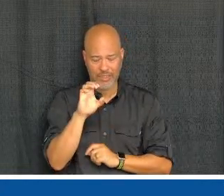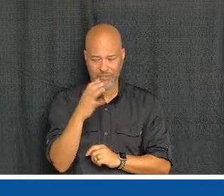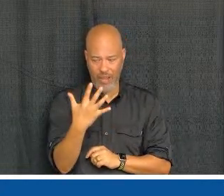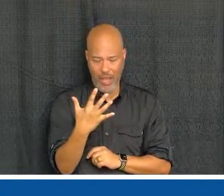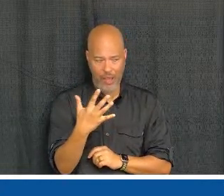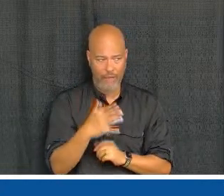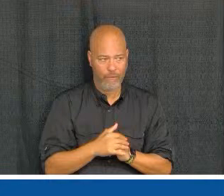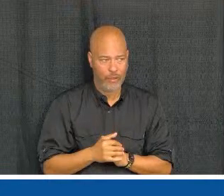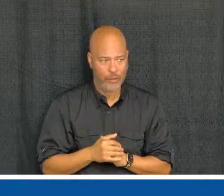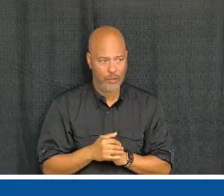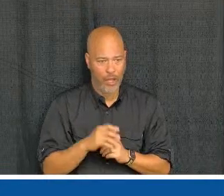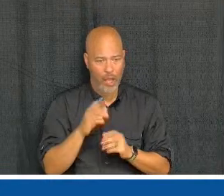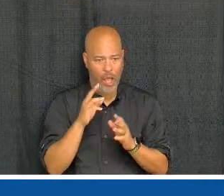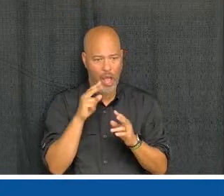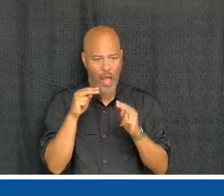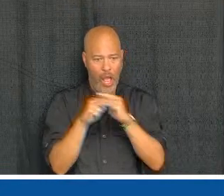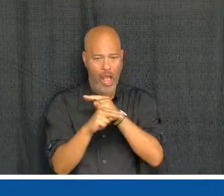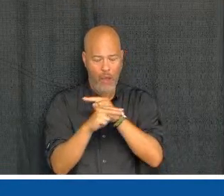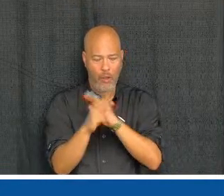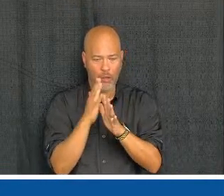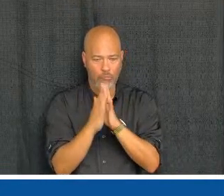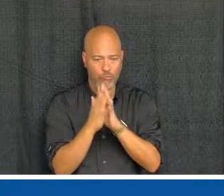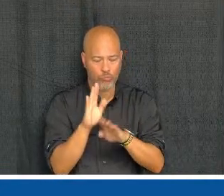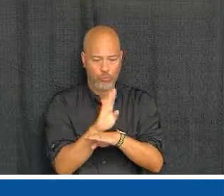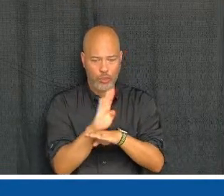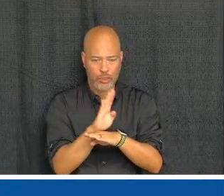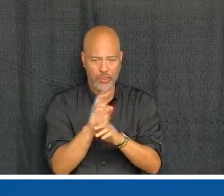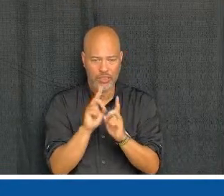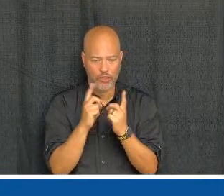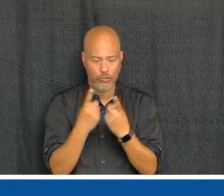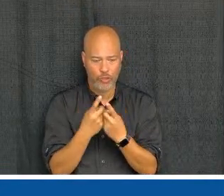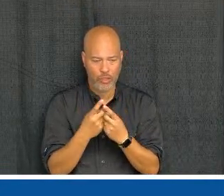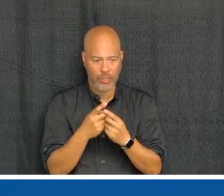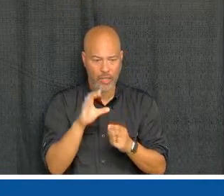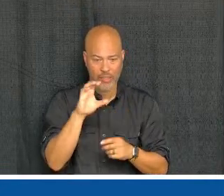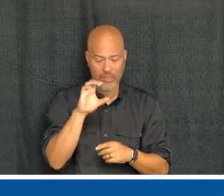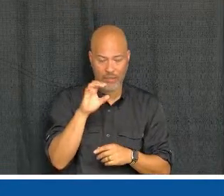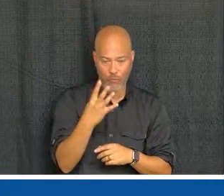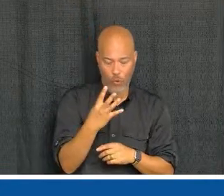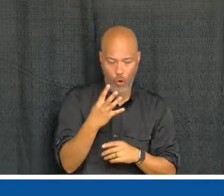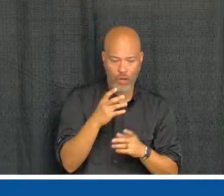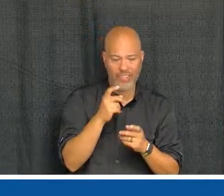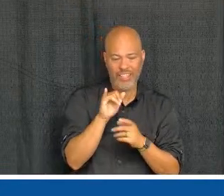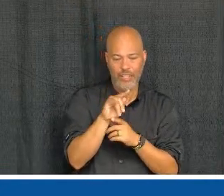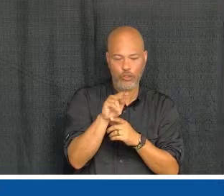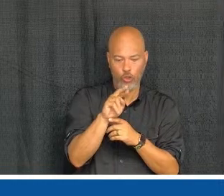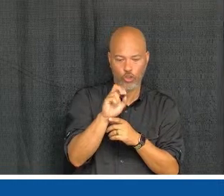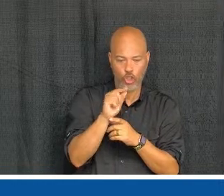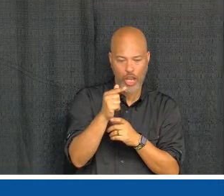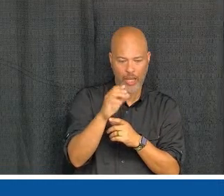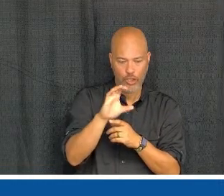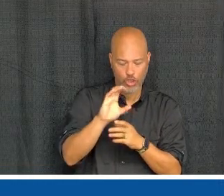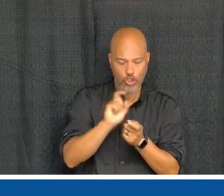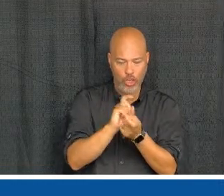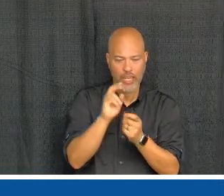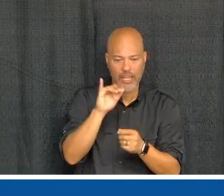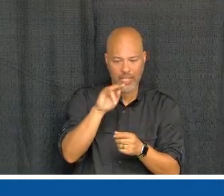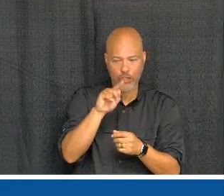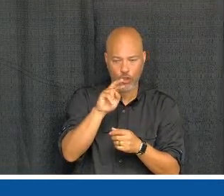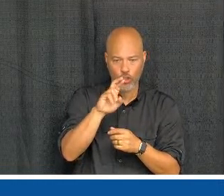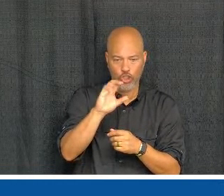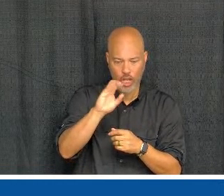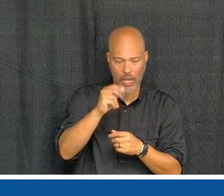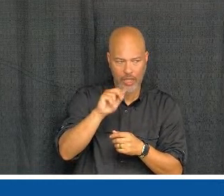C5, Highway and Arterial Commercial District. As a reminder, C4 is Highway Interchange District. It is